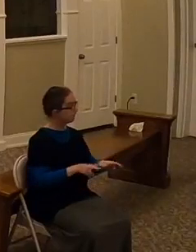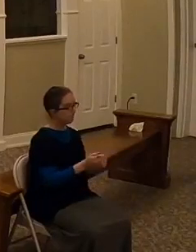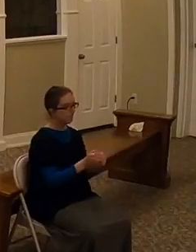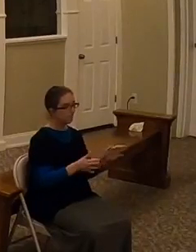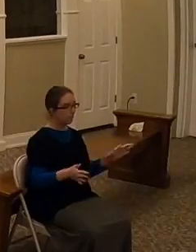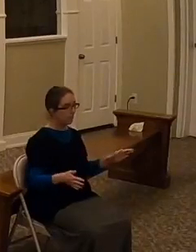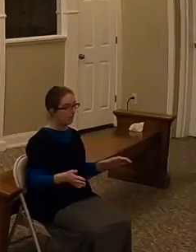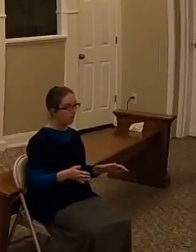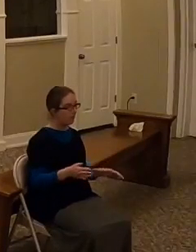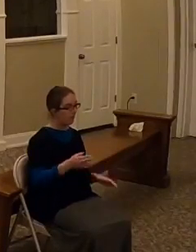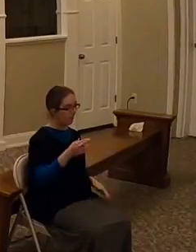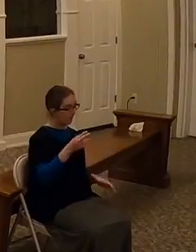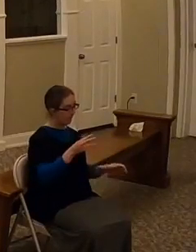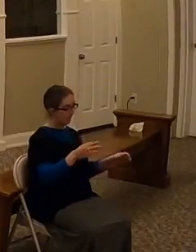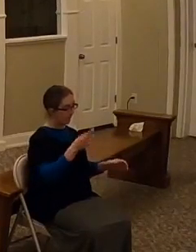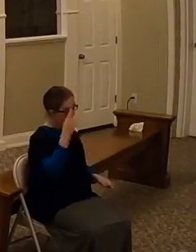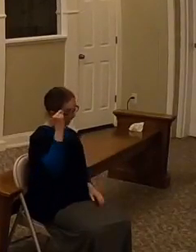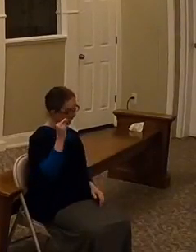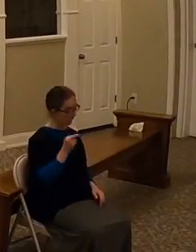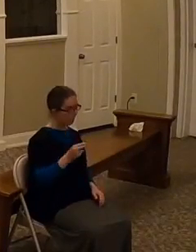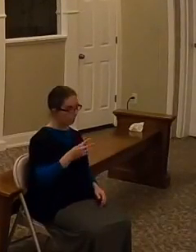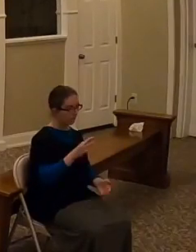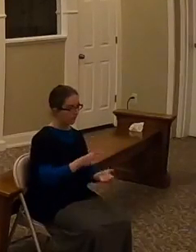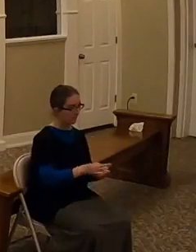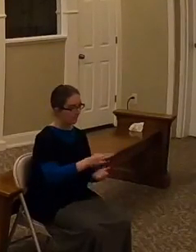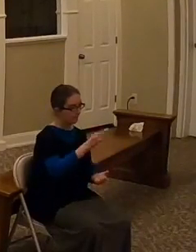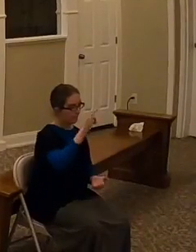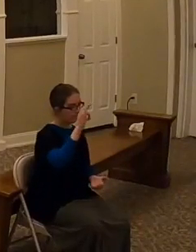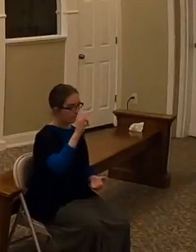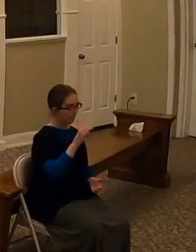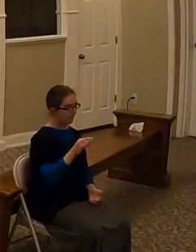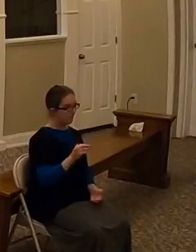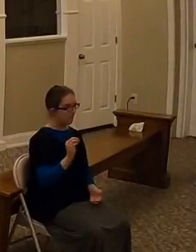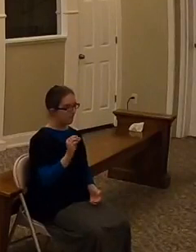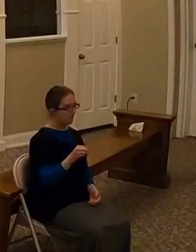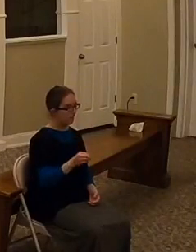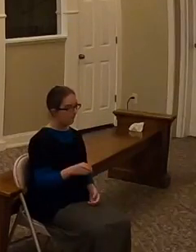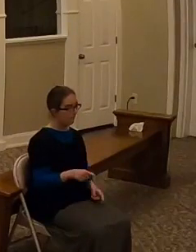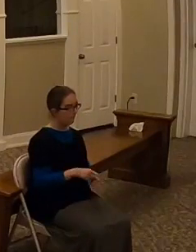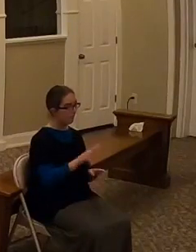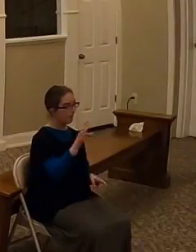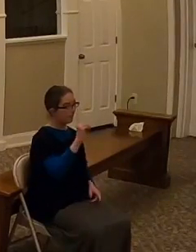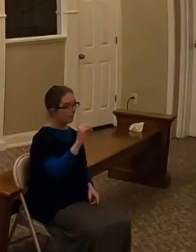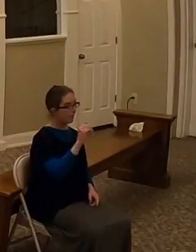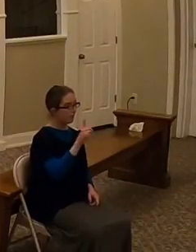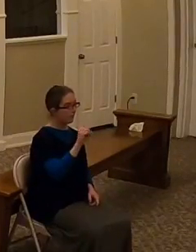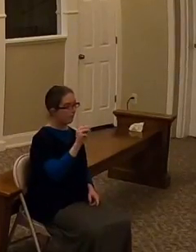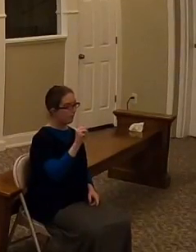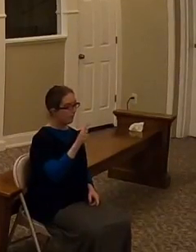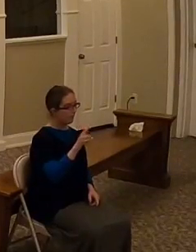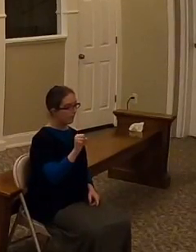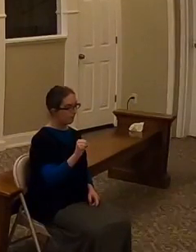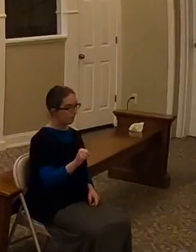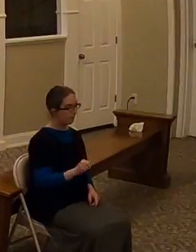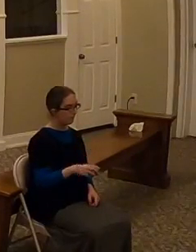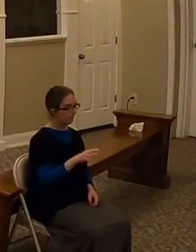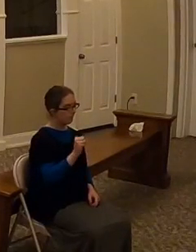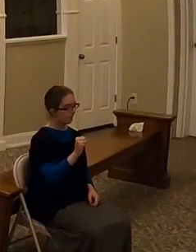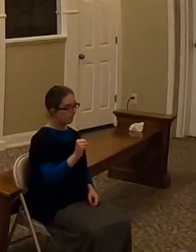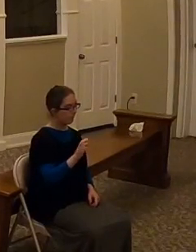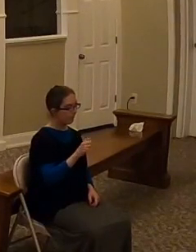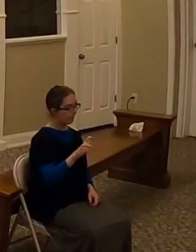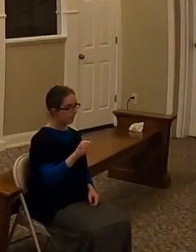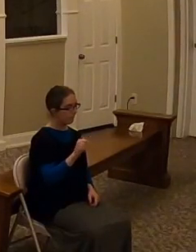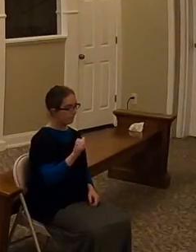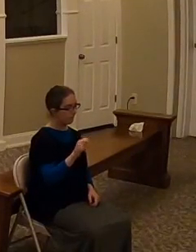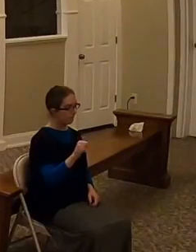aimlessly all my life trying to find the fixed point. I'm like Columbus with his little sextant thingy.